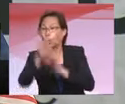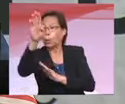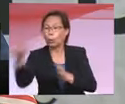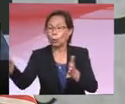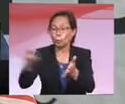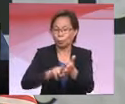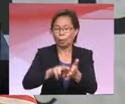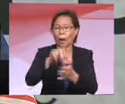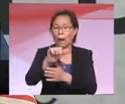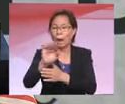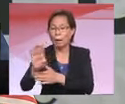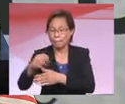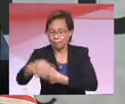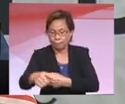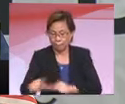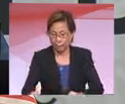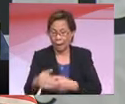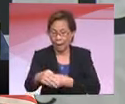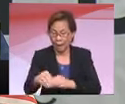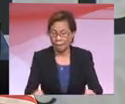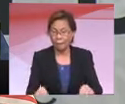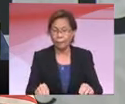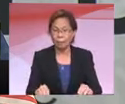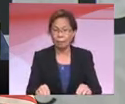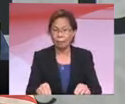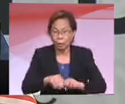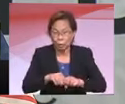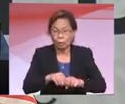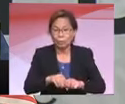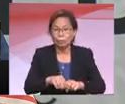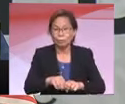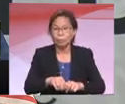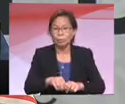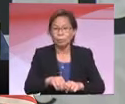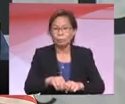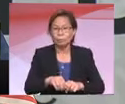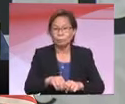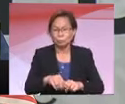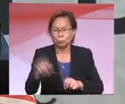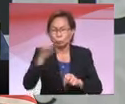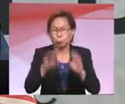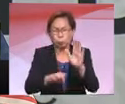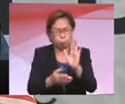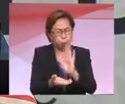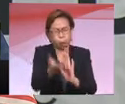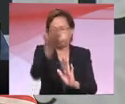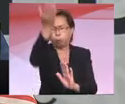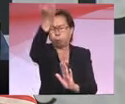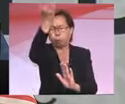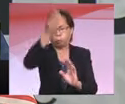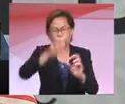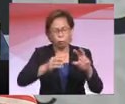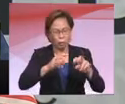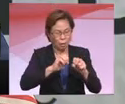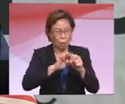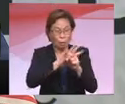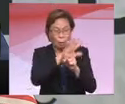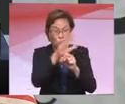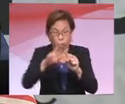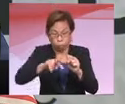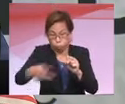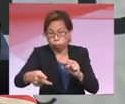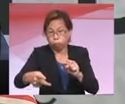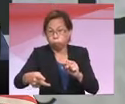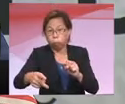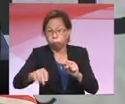in the lab that the infectivity is increases with the mutation of the spike. This mutation was found in February